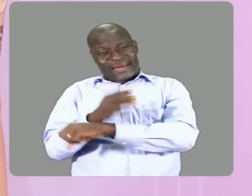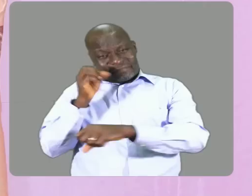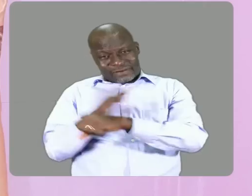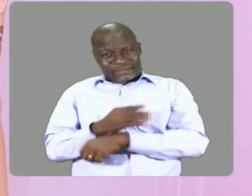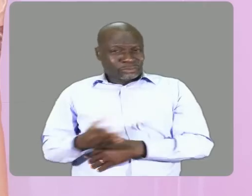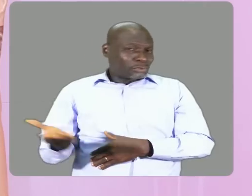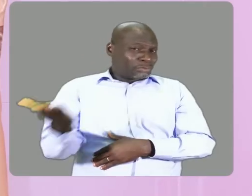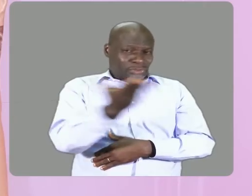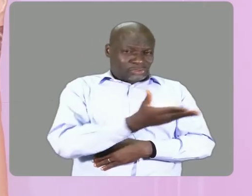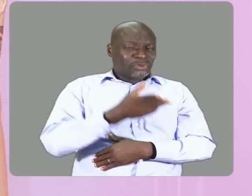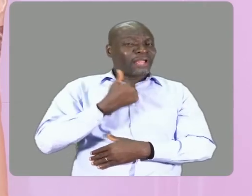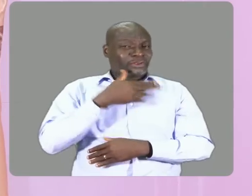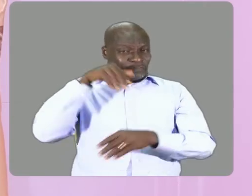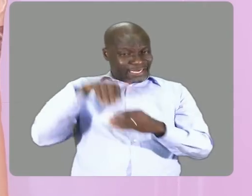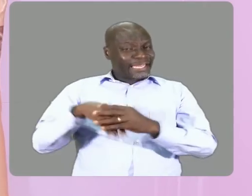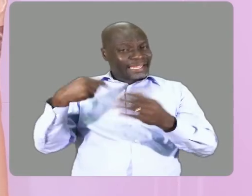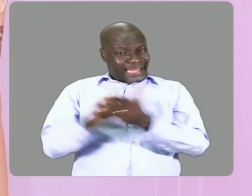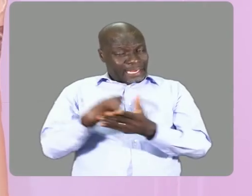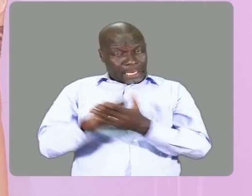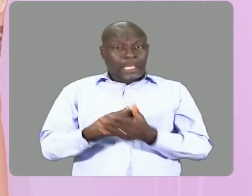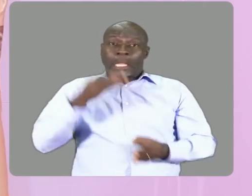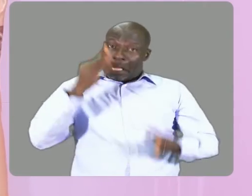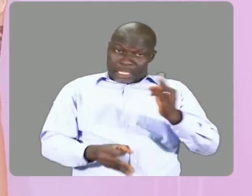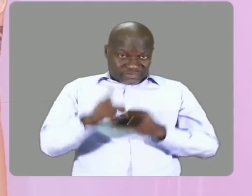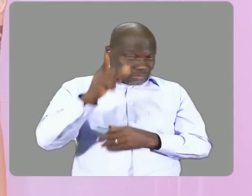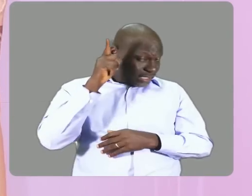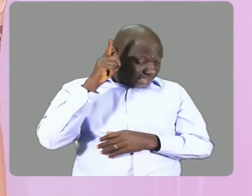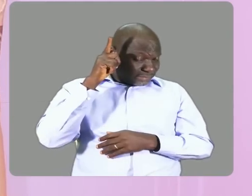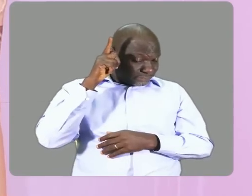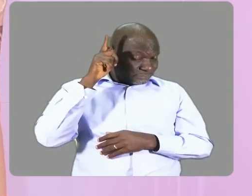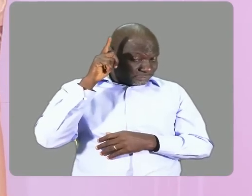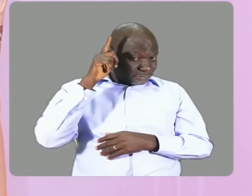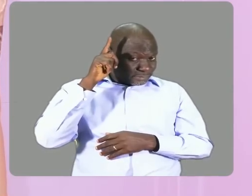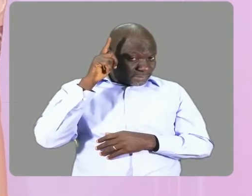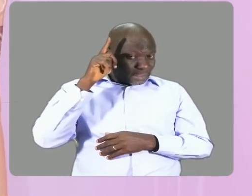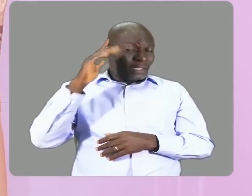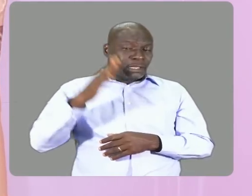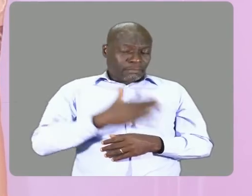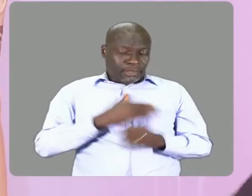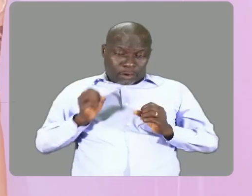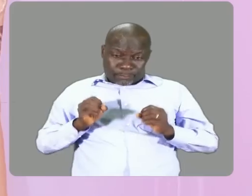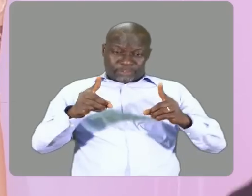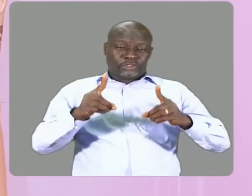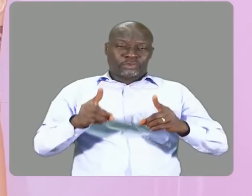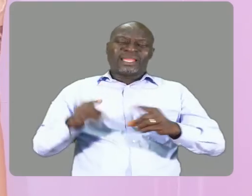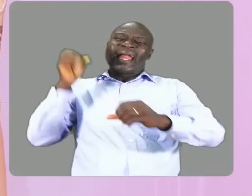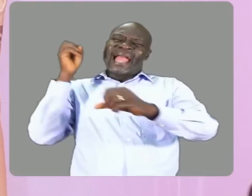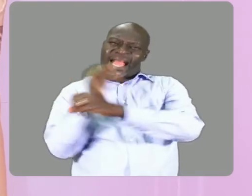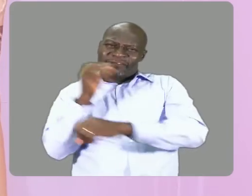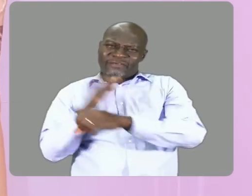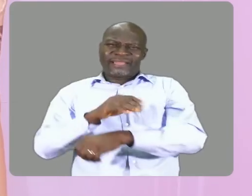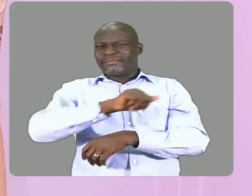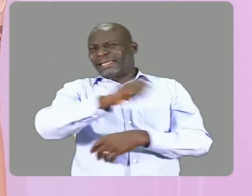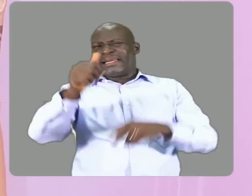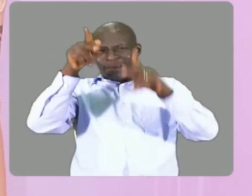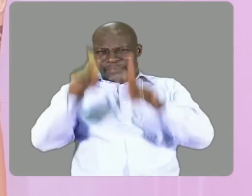ha mo se wo ya asofo no mitumo fo sa mbetie dia na me take the opportunity se metu obiara ote Ghana